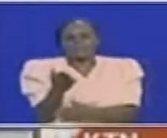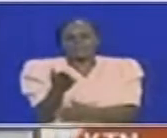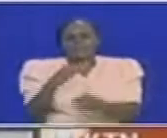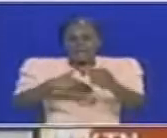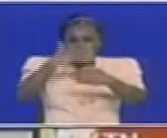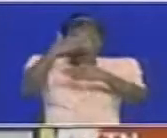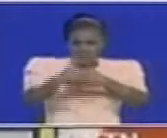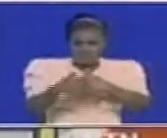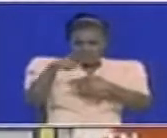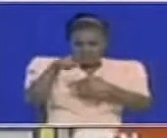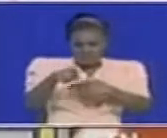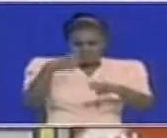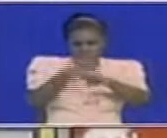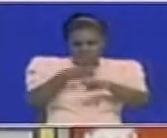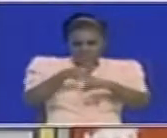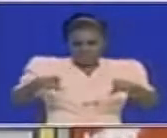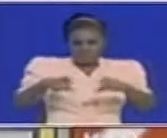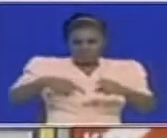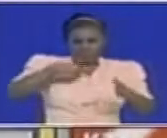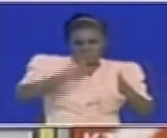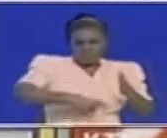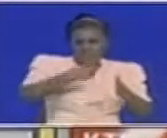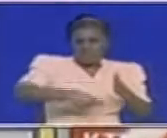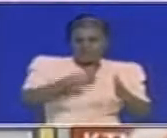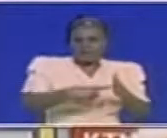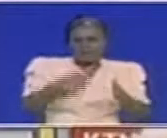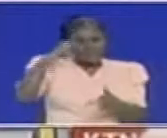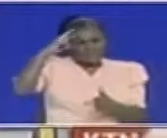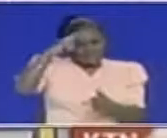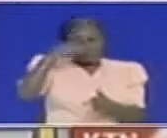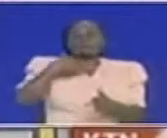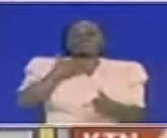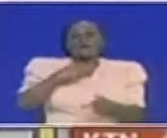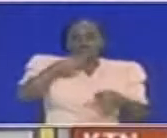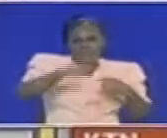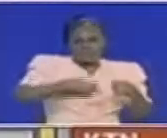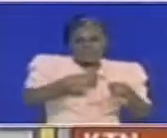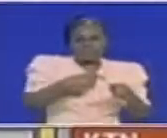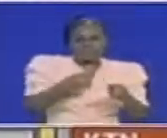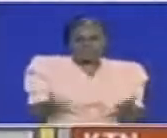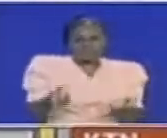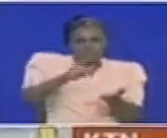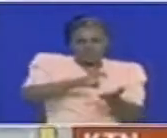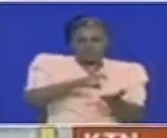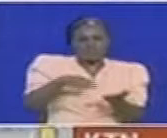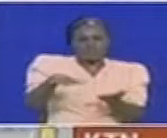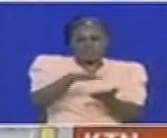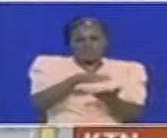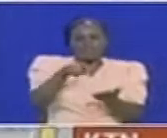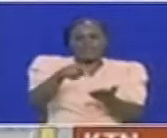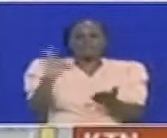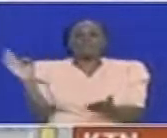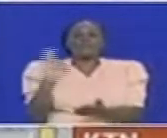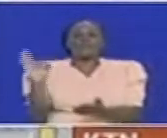Baadaye basi mifupa hiyo husagwa. And the reason why we crush the bones is to increase the surface area so that the